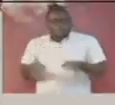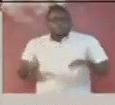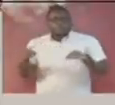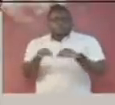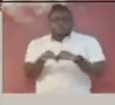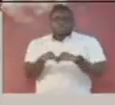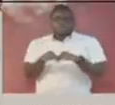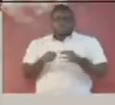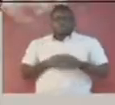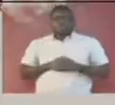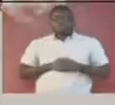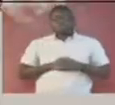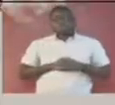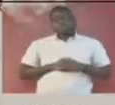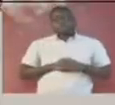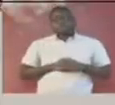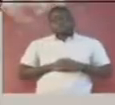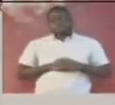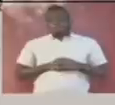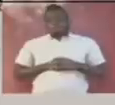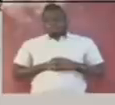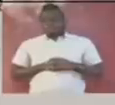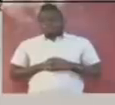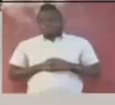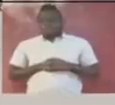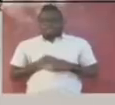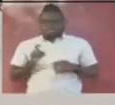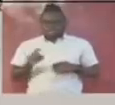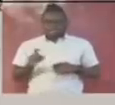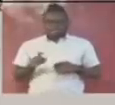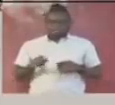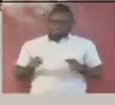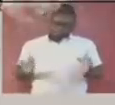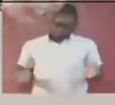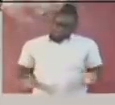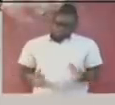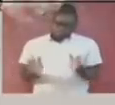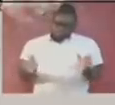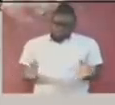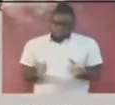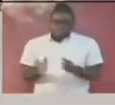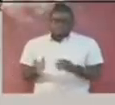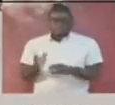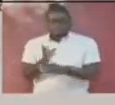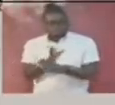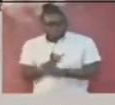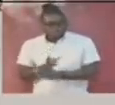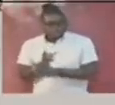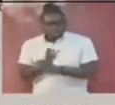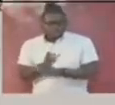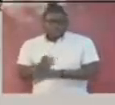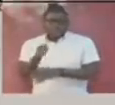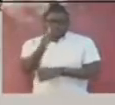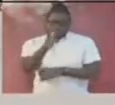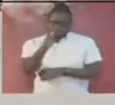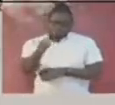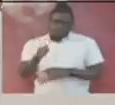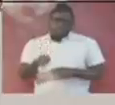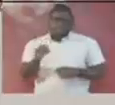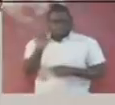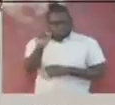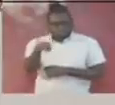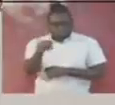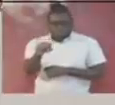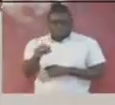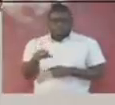cannot overemphasize the importance of self-care. In other words, if you're preparing for an exam, yes, you have to study, and good study